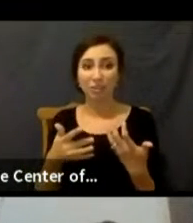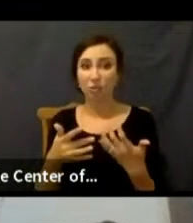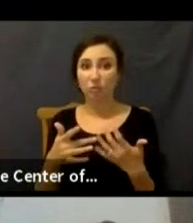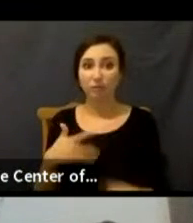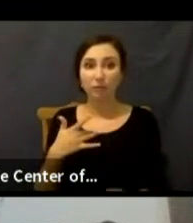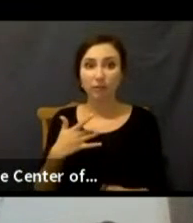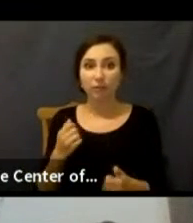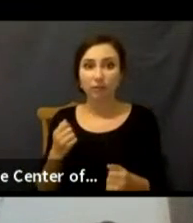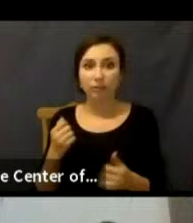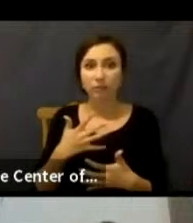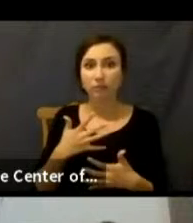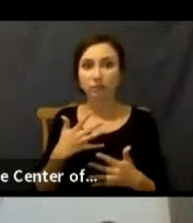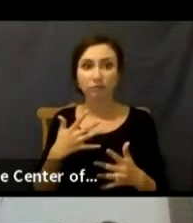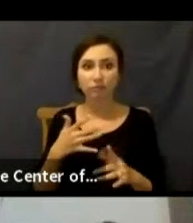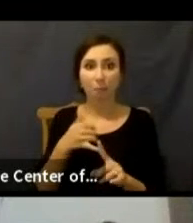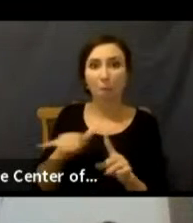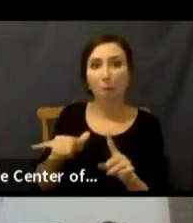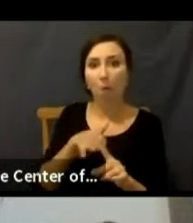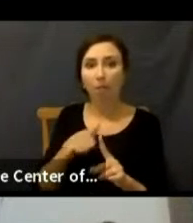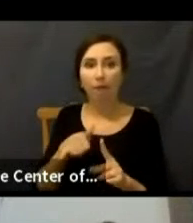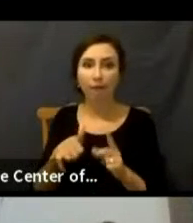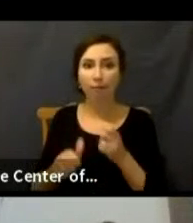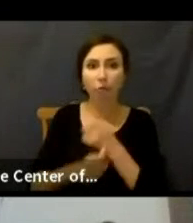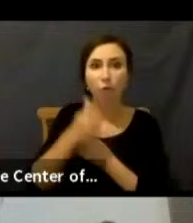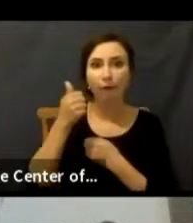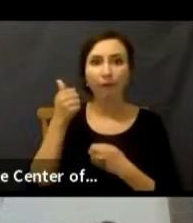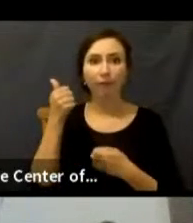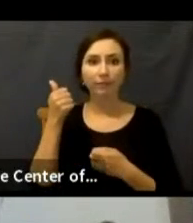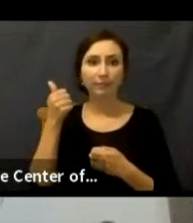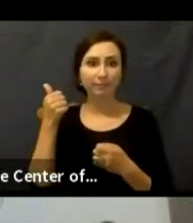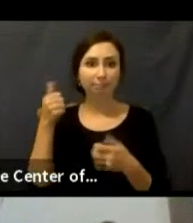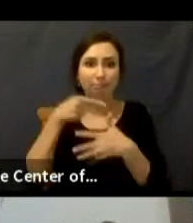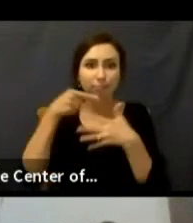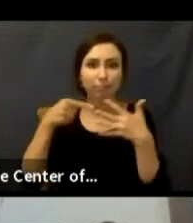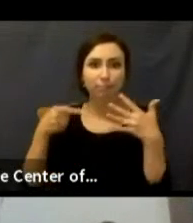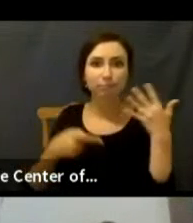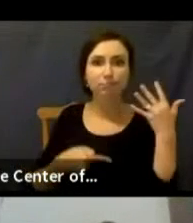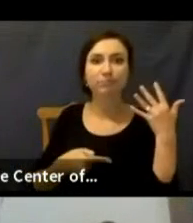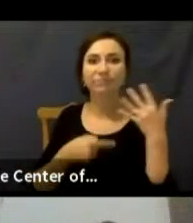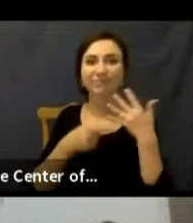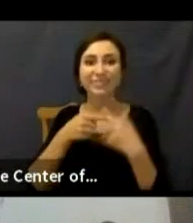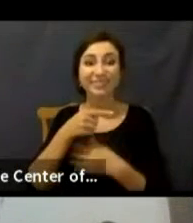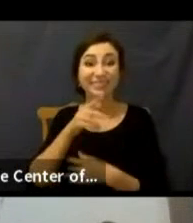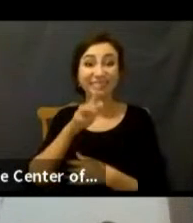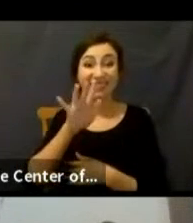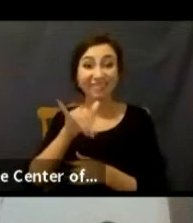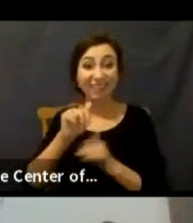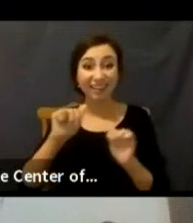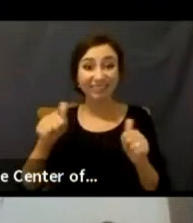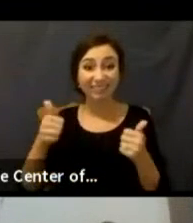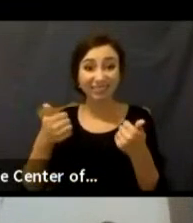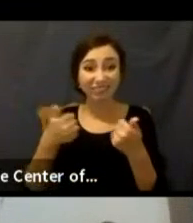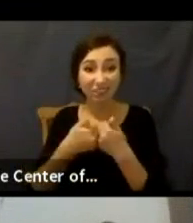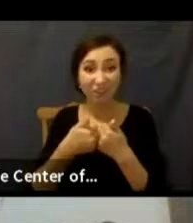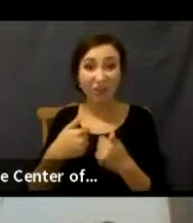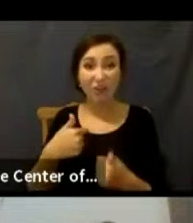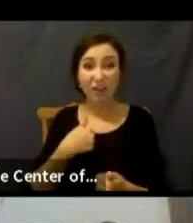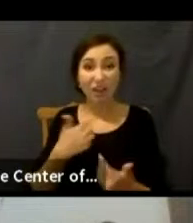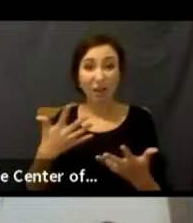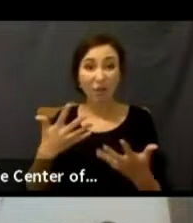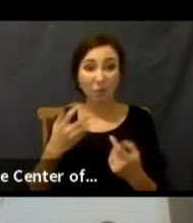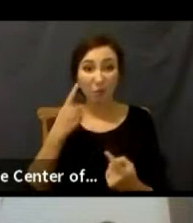intimidated, bullied, threatened, etc. I mean, those are challenges that I want us to